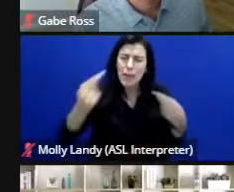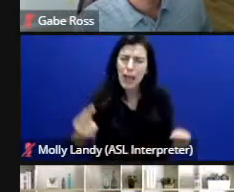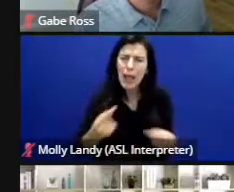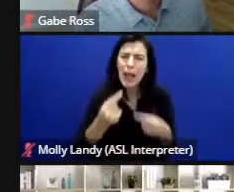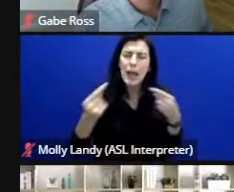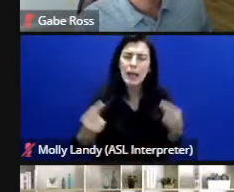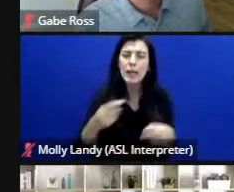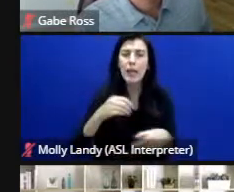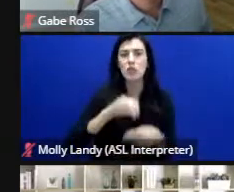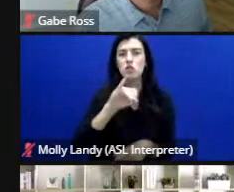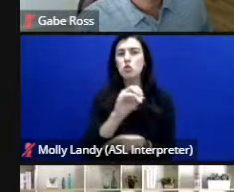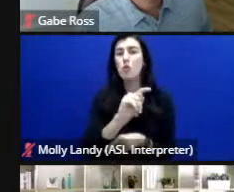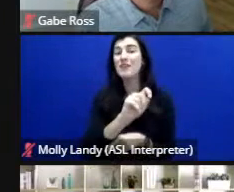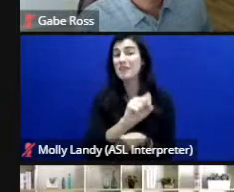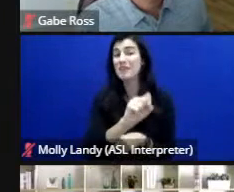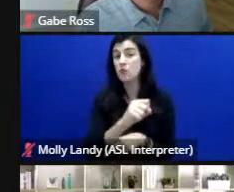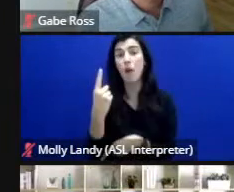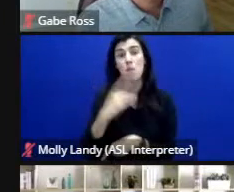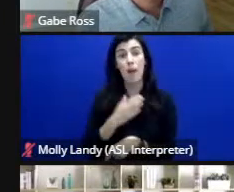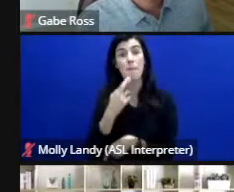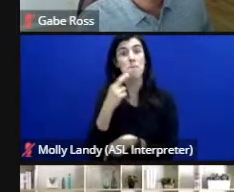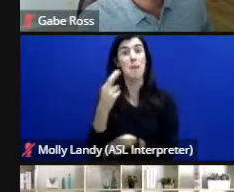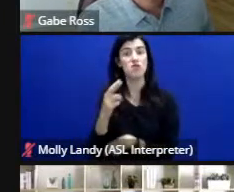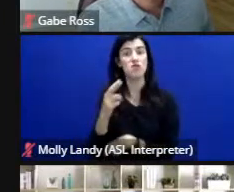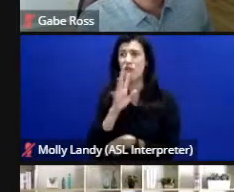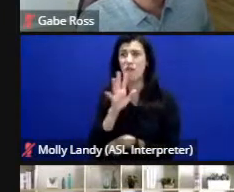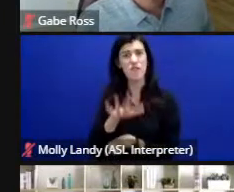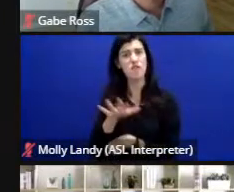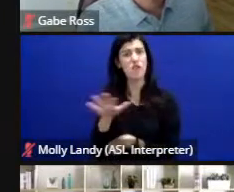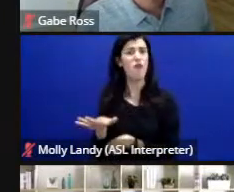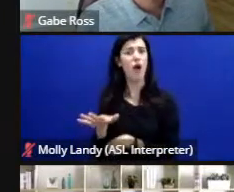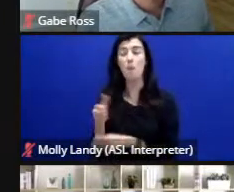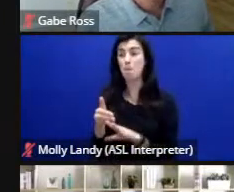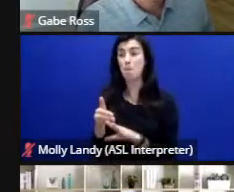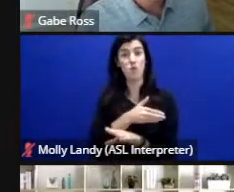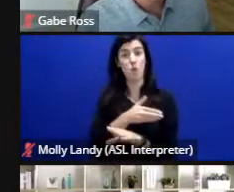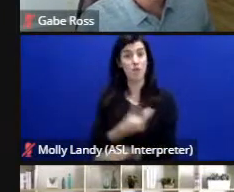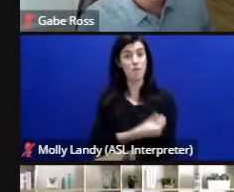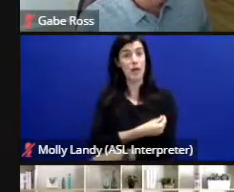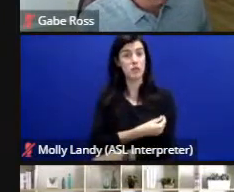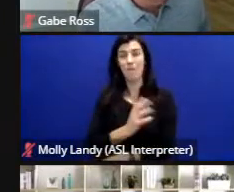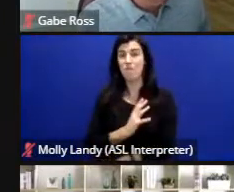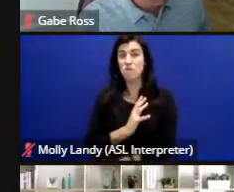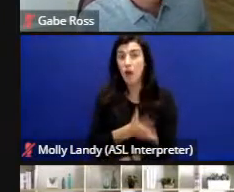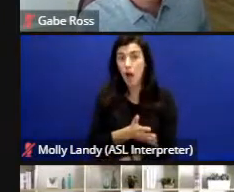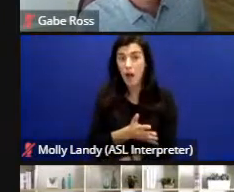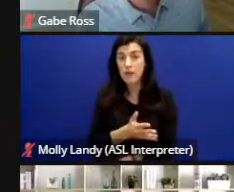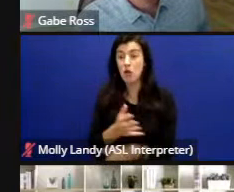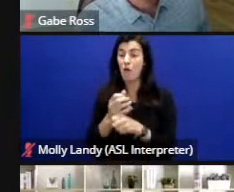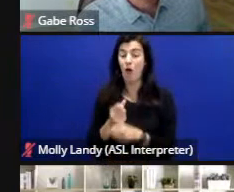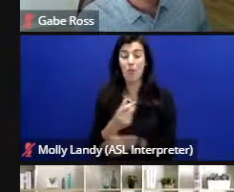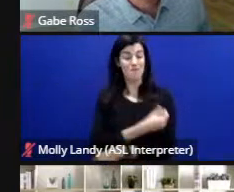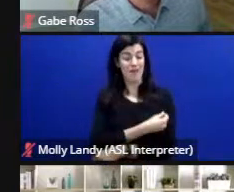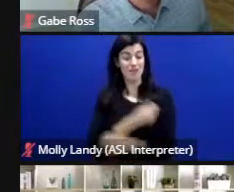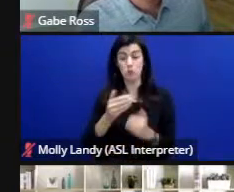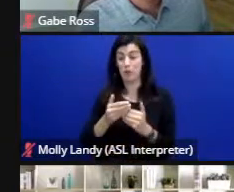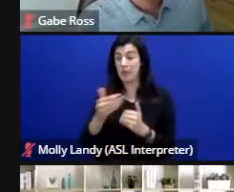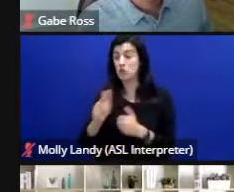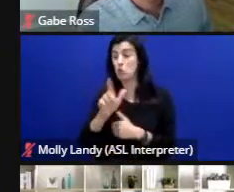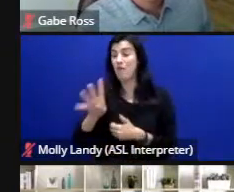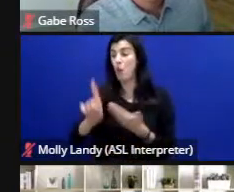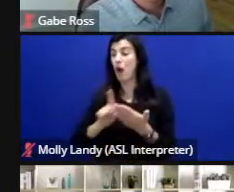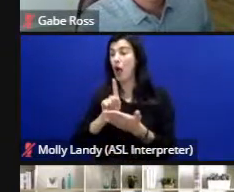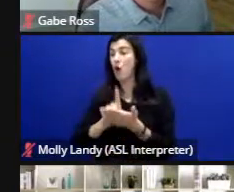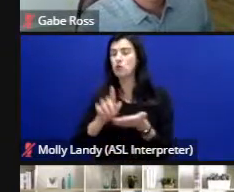then one of my best friends, 55 years old, perfectly fine before the vax, got the vax, was dead within 24 hours. So there's more